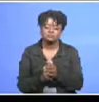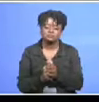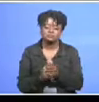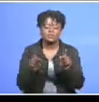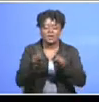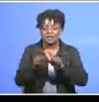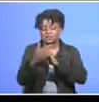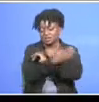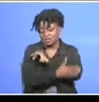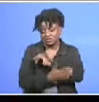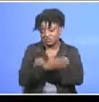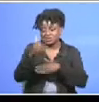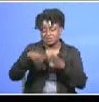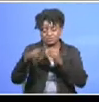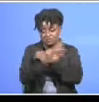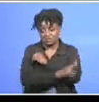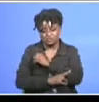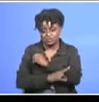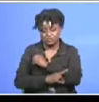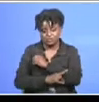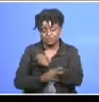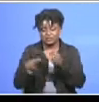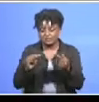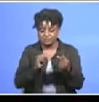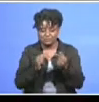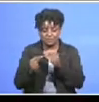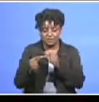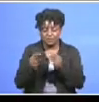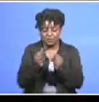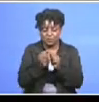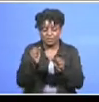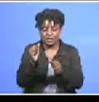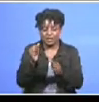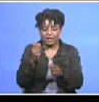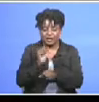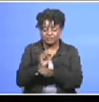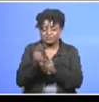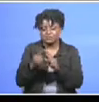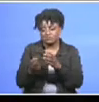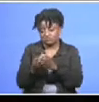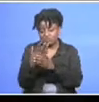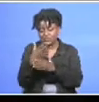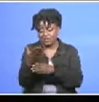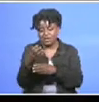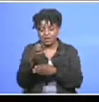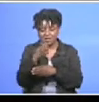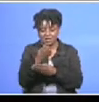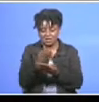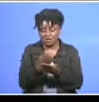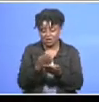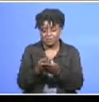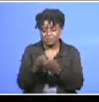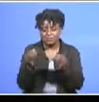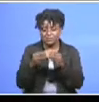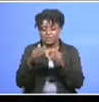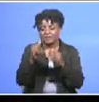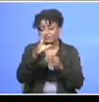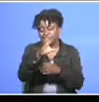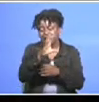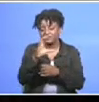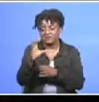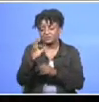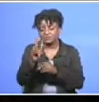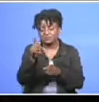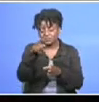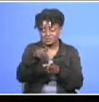As countries in the region grapple with efforts to grow their local economies, over 500 participants from the accounting professional will, over